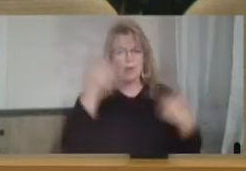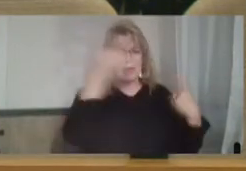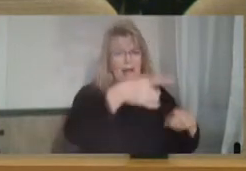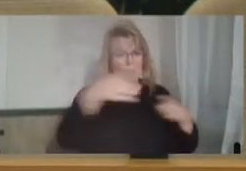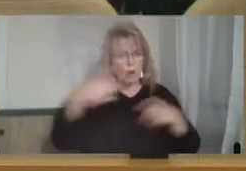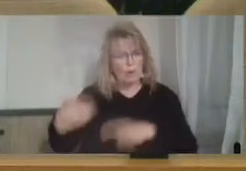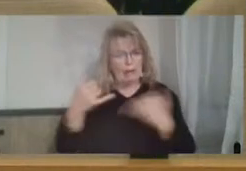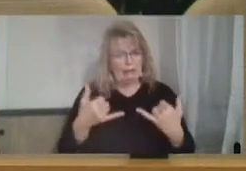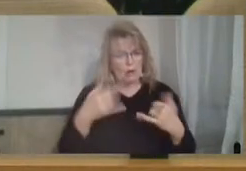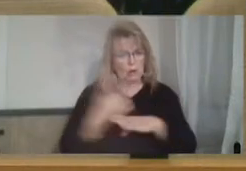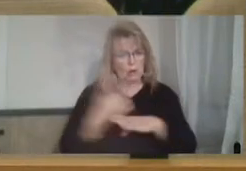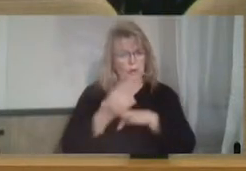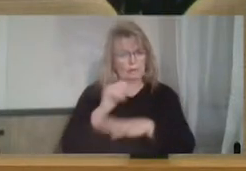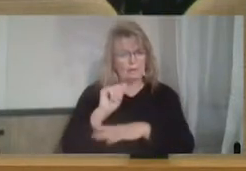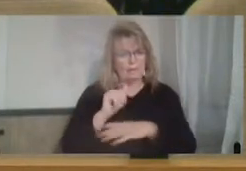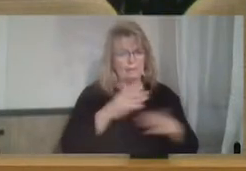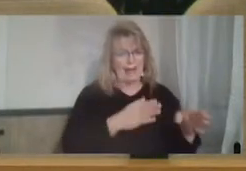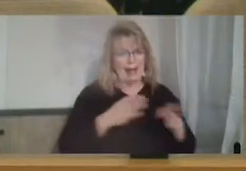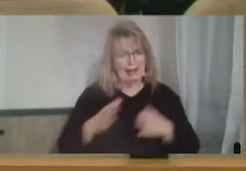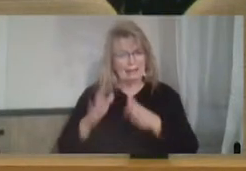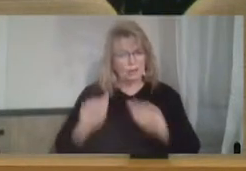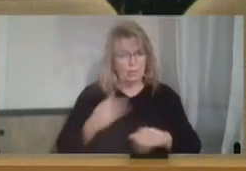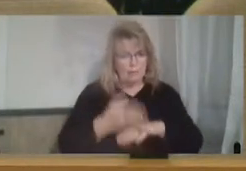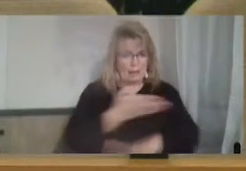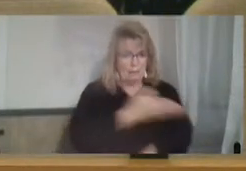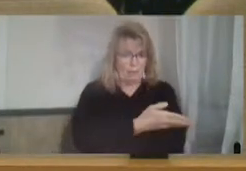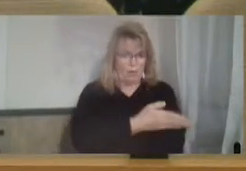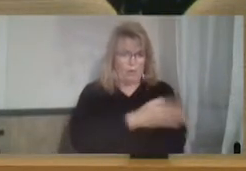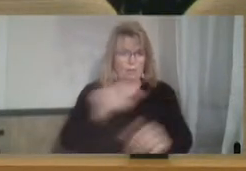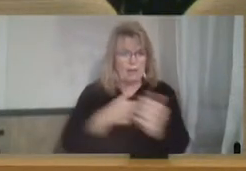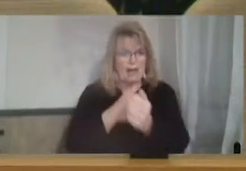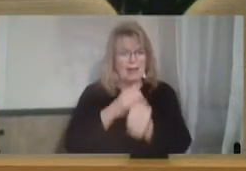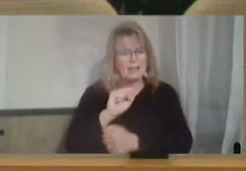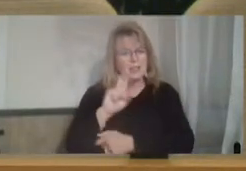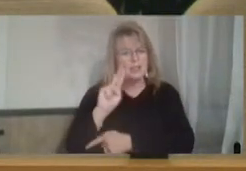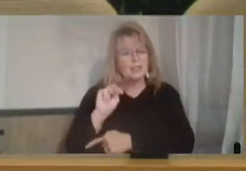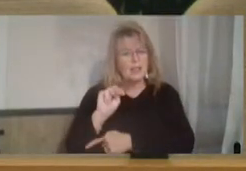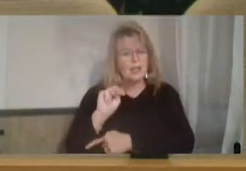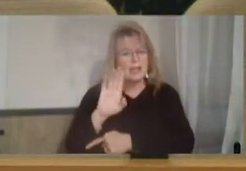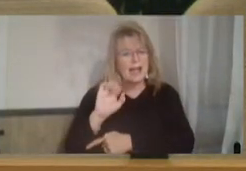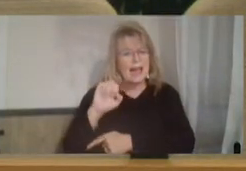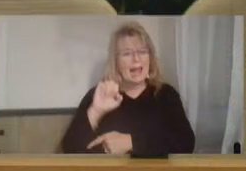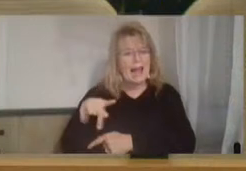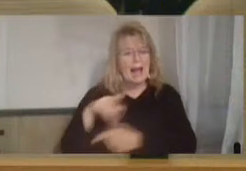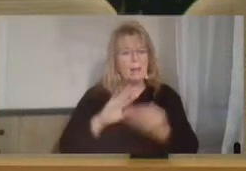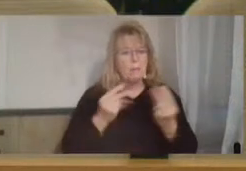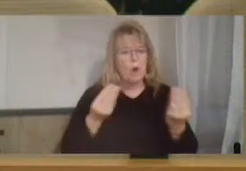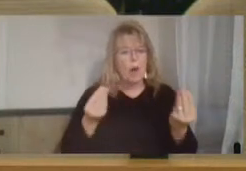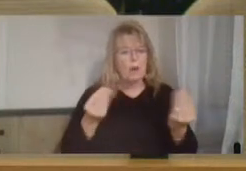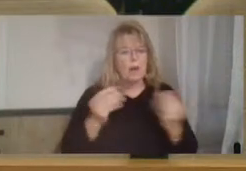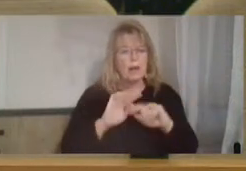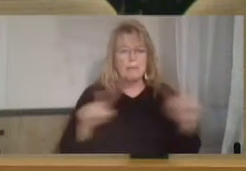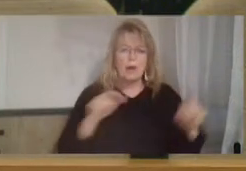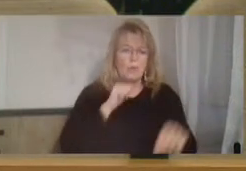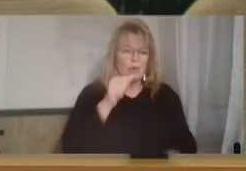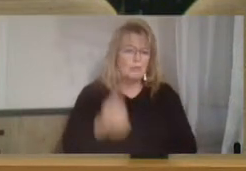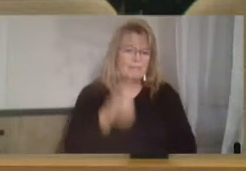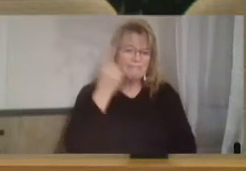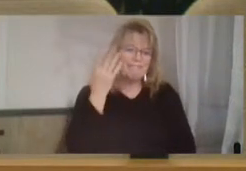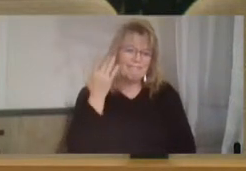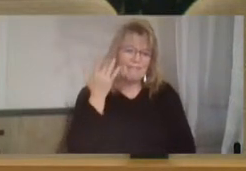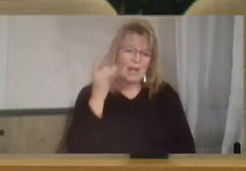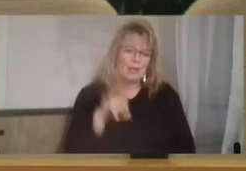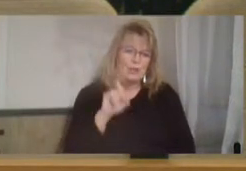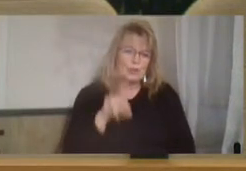of the alleys could be improved behind the SunCap property, but we just don't see why it should come